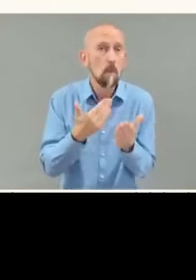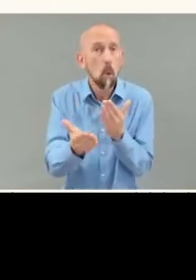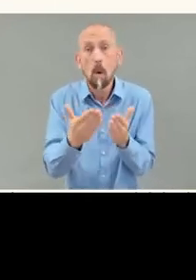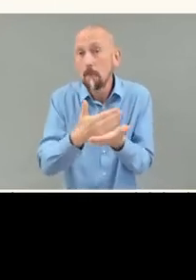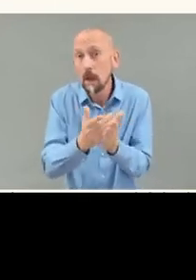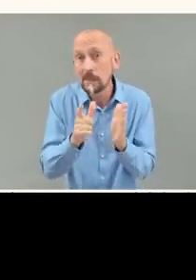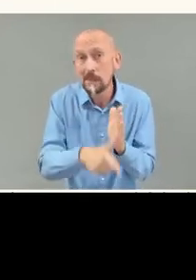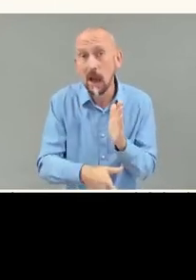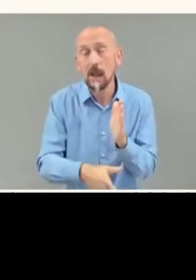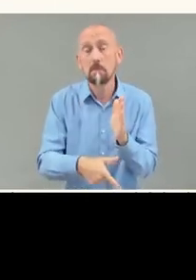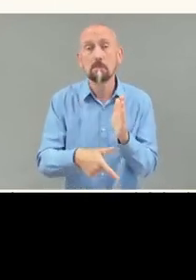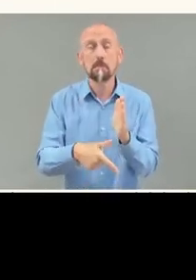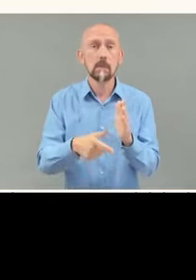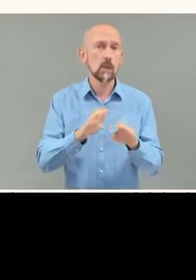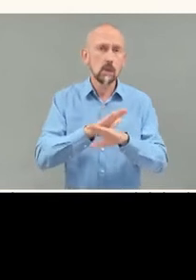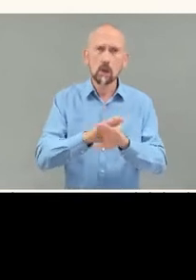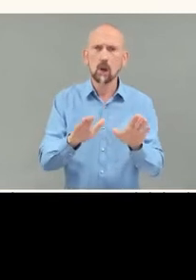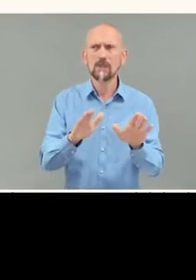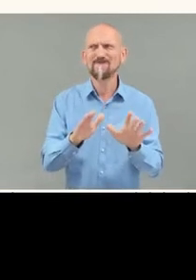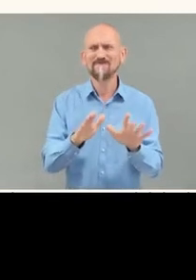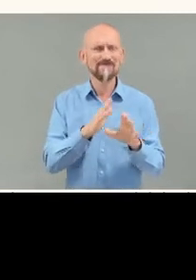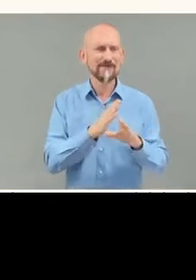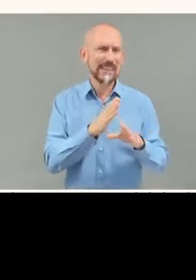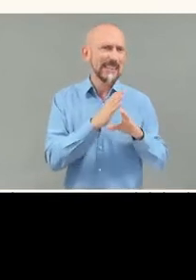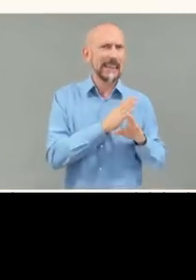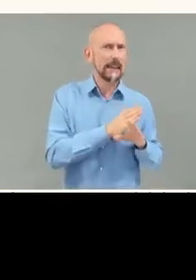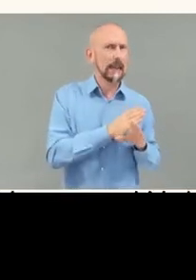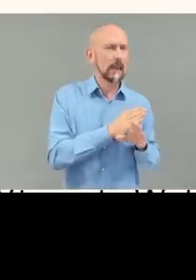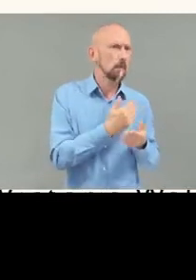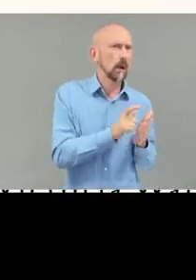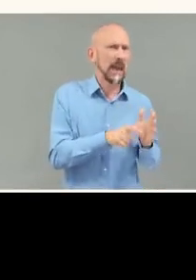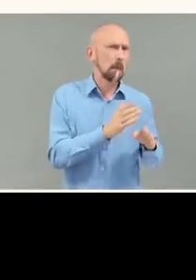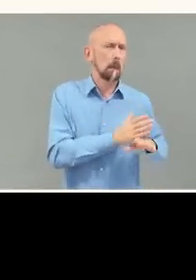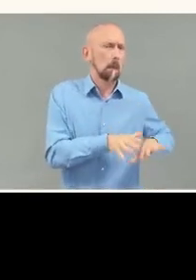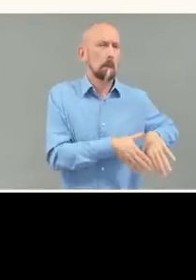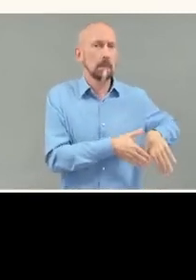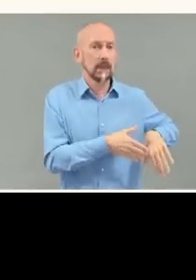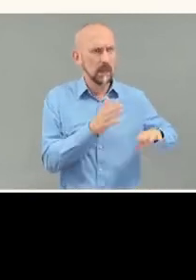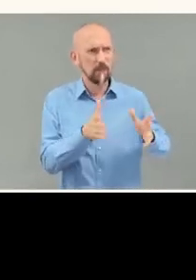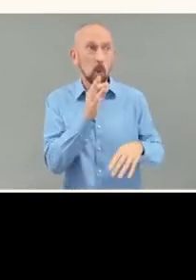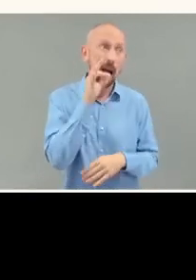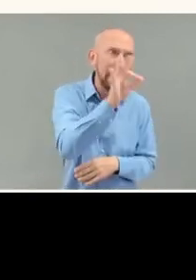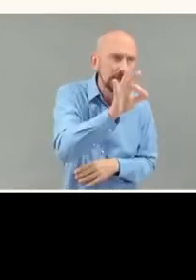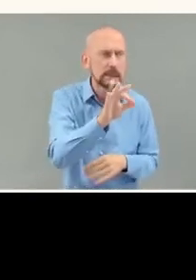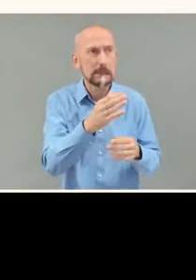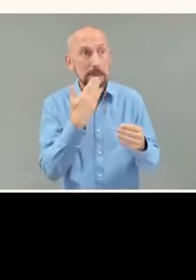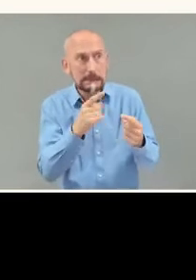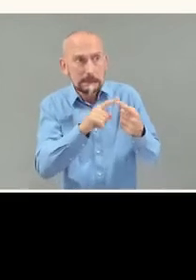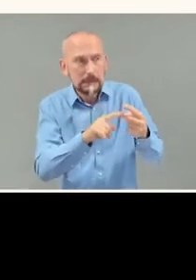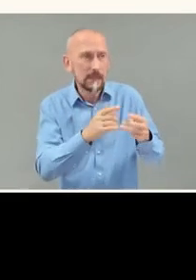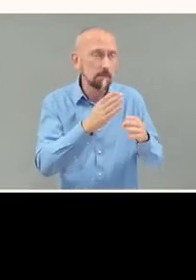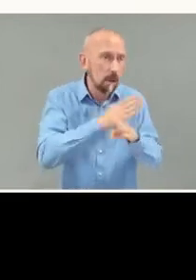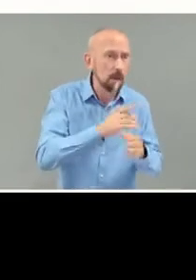initiatives, and it not being something that's kind of hidden away and has to be asked for very explicitly and within a certain